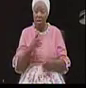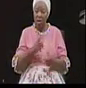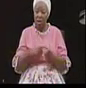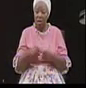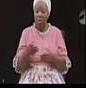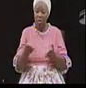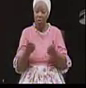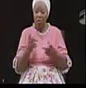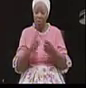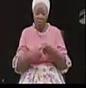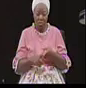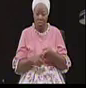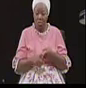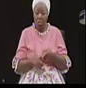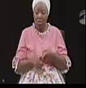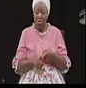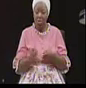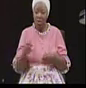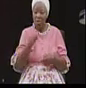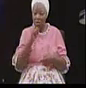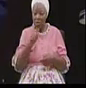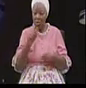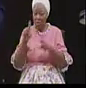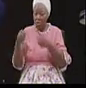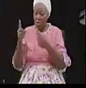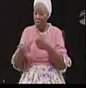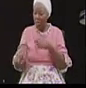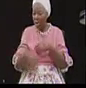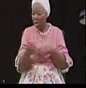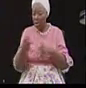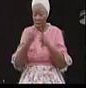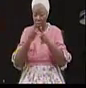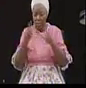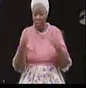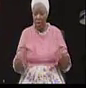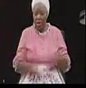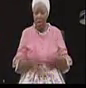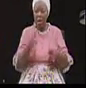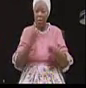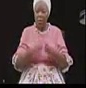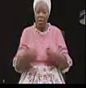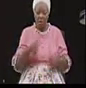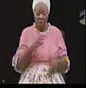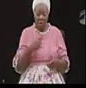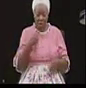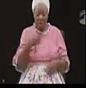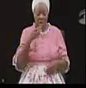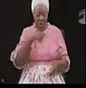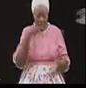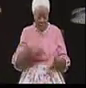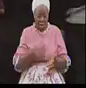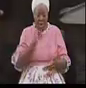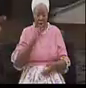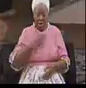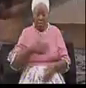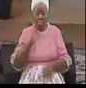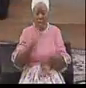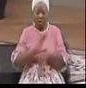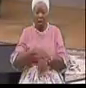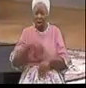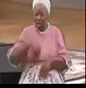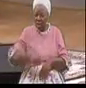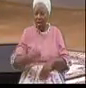keep coming. You are not going to any other place. This is my church. And yet, even though